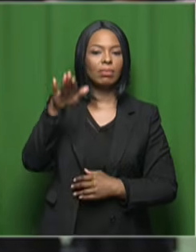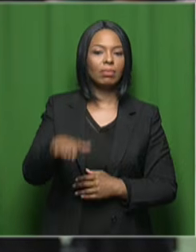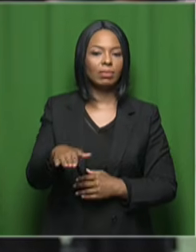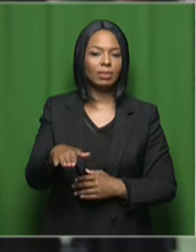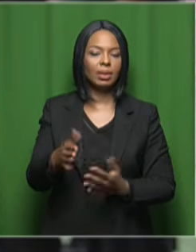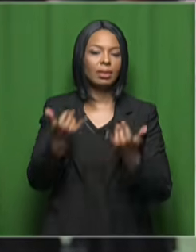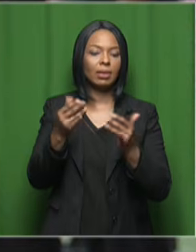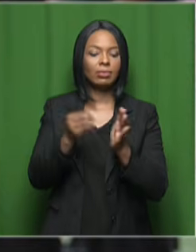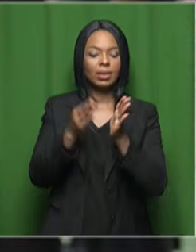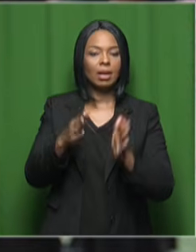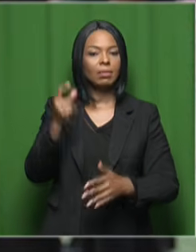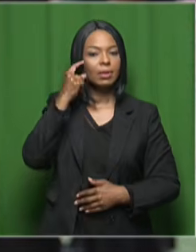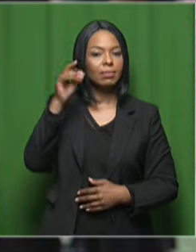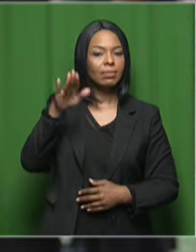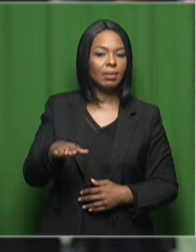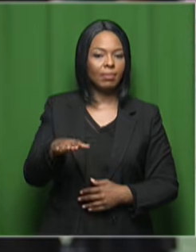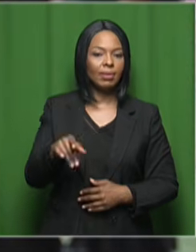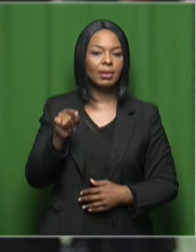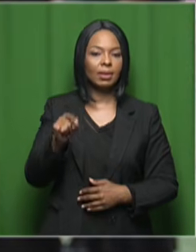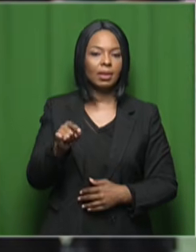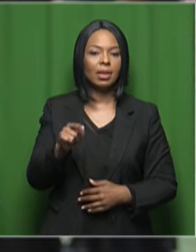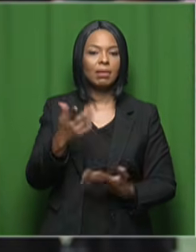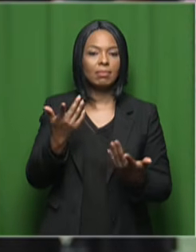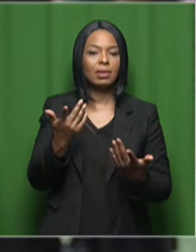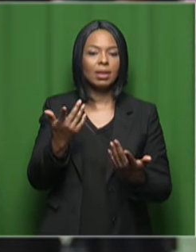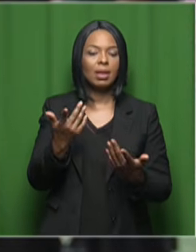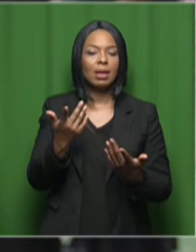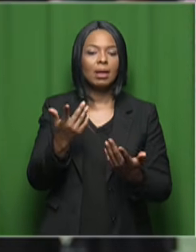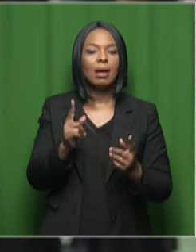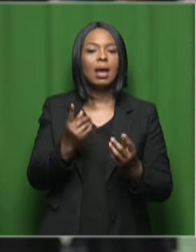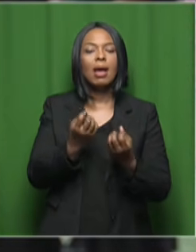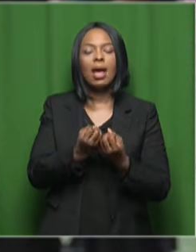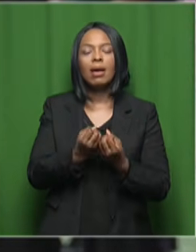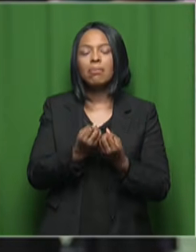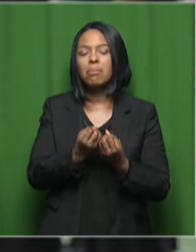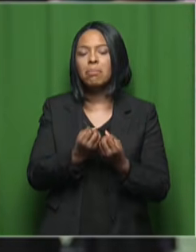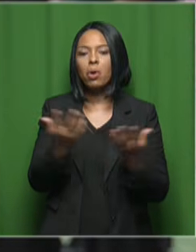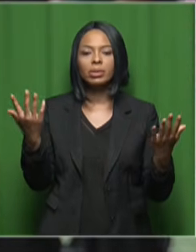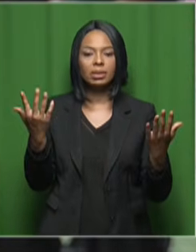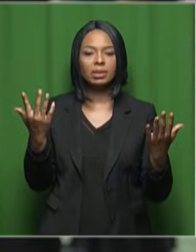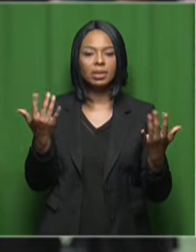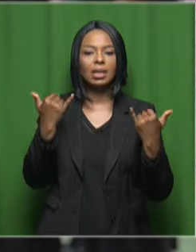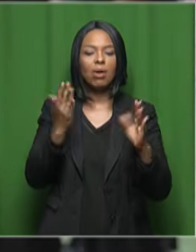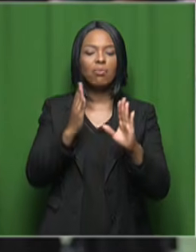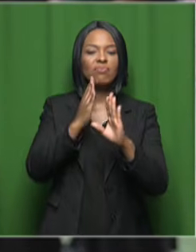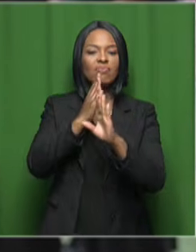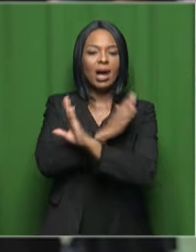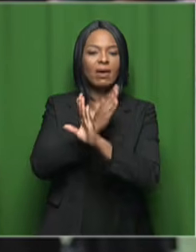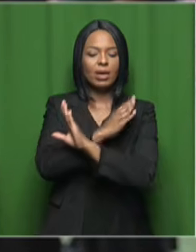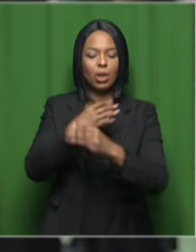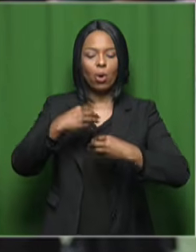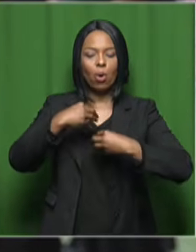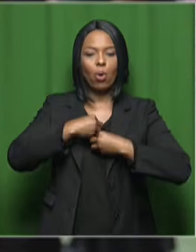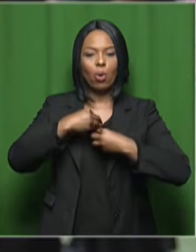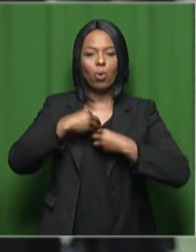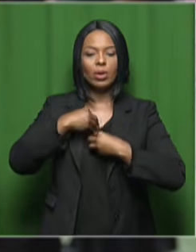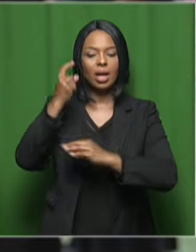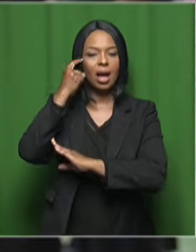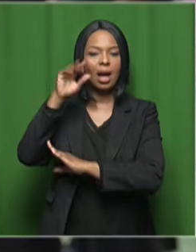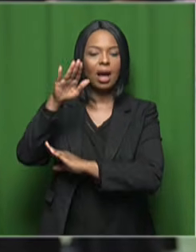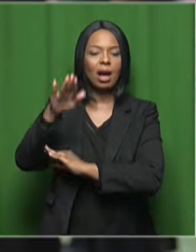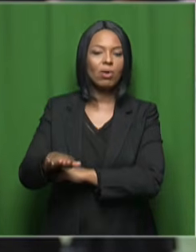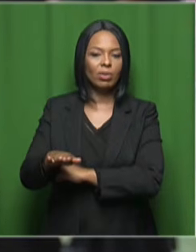that's available to students in the area. There are so many of these different privately owned accommodation facilities,